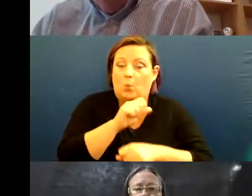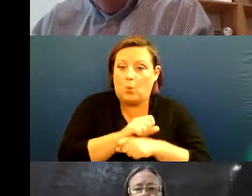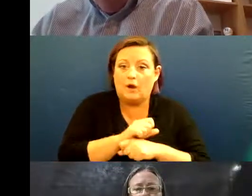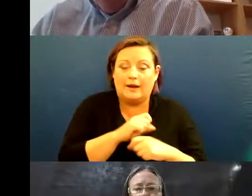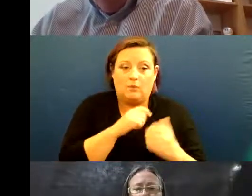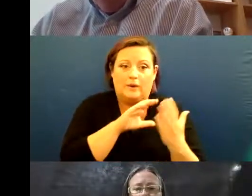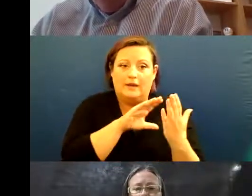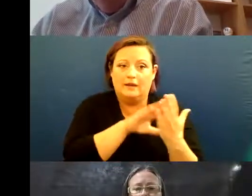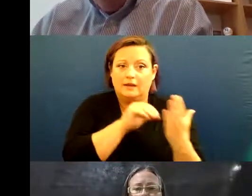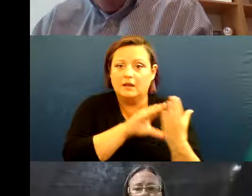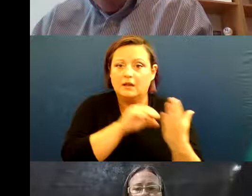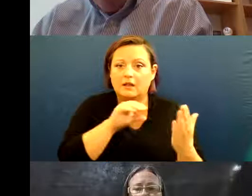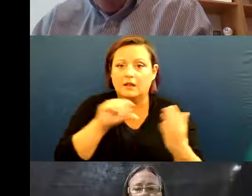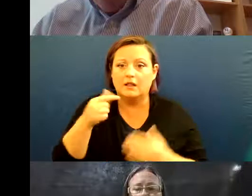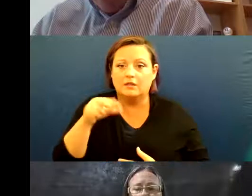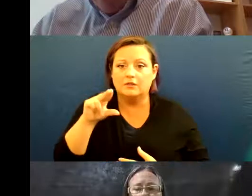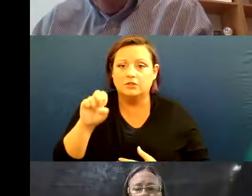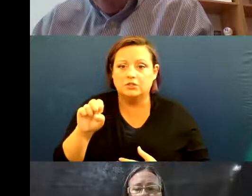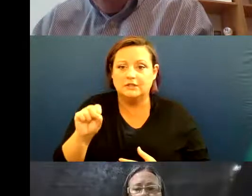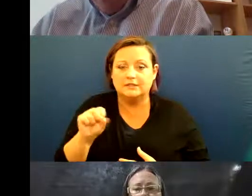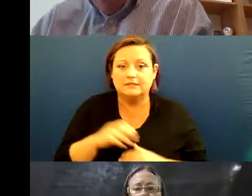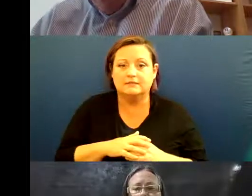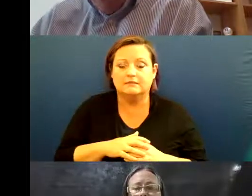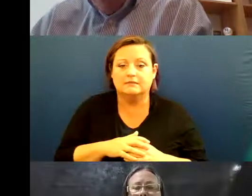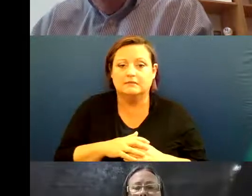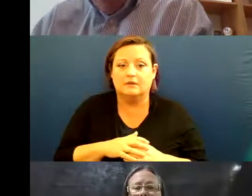the protein sequence from